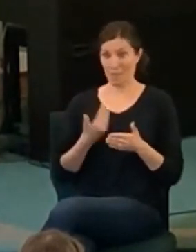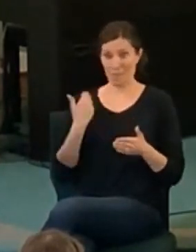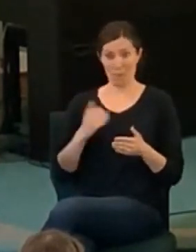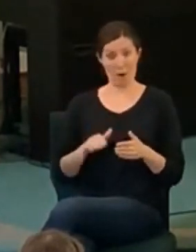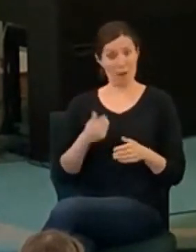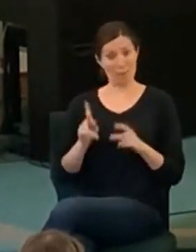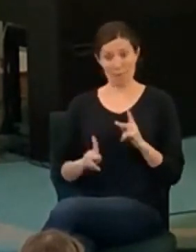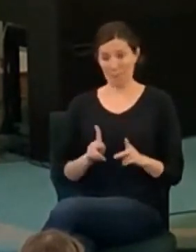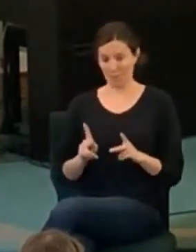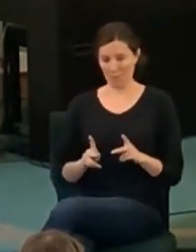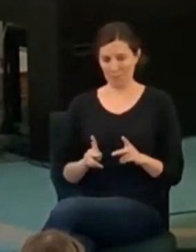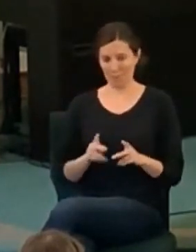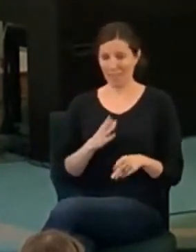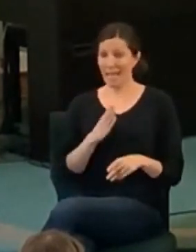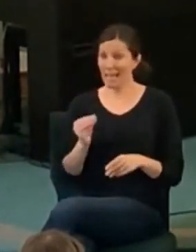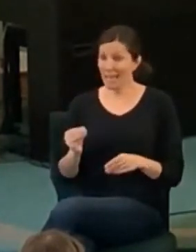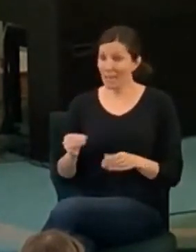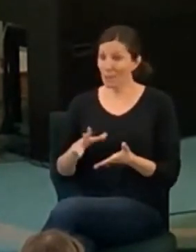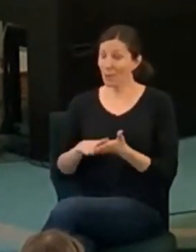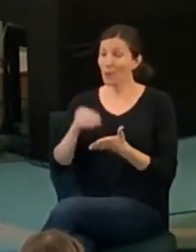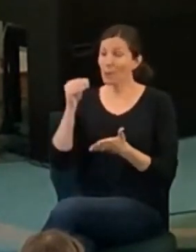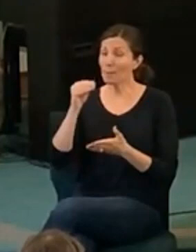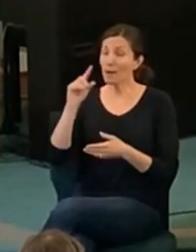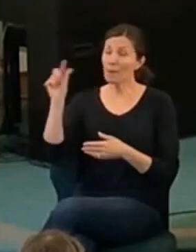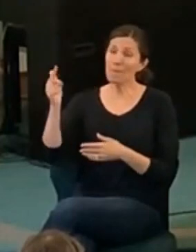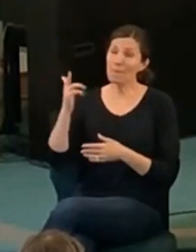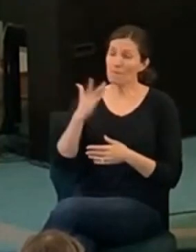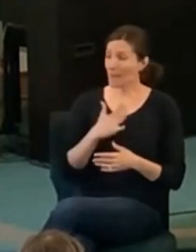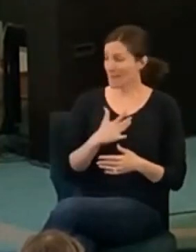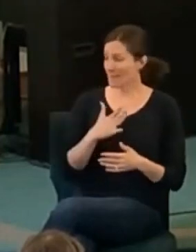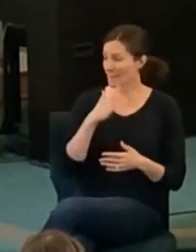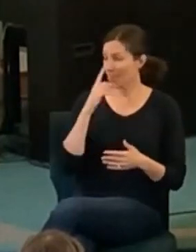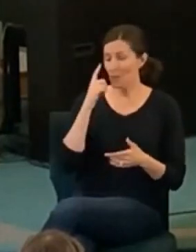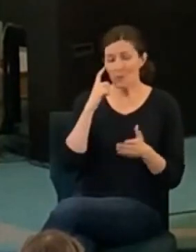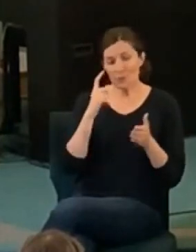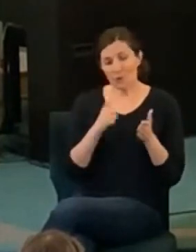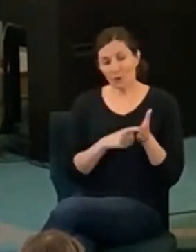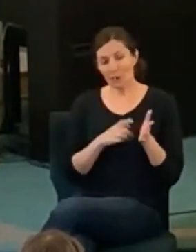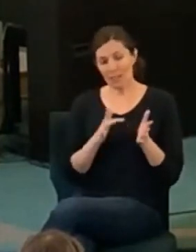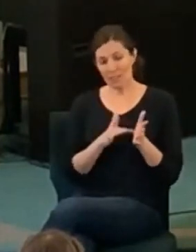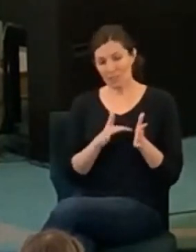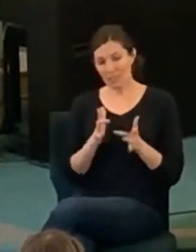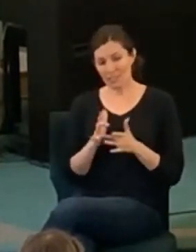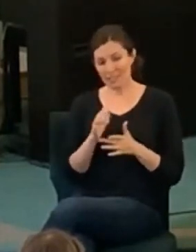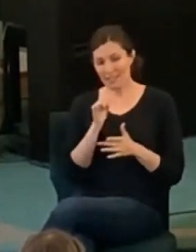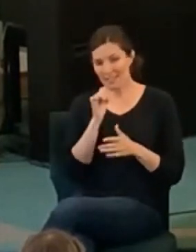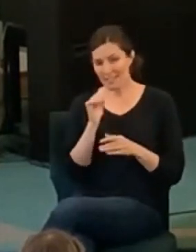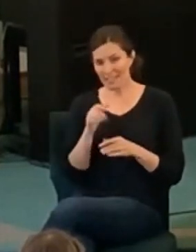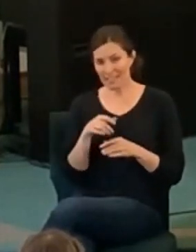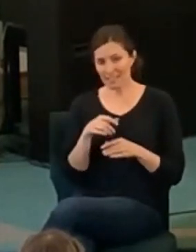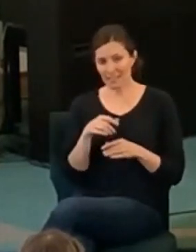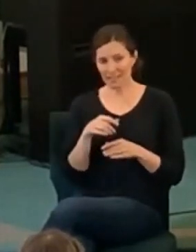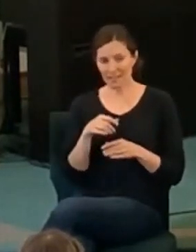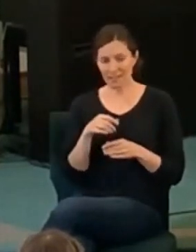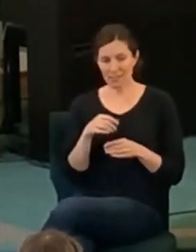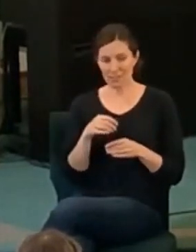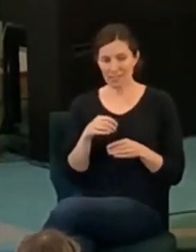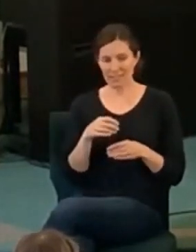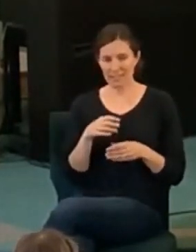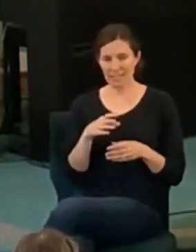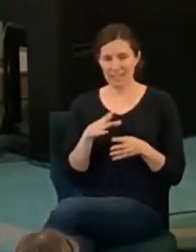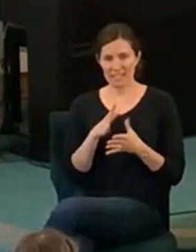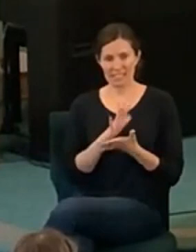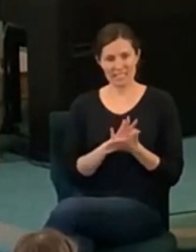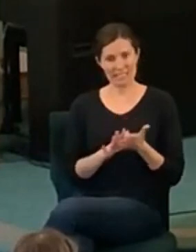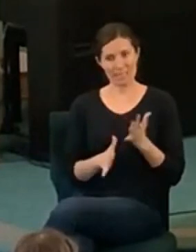That's about all I can handle, let alone worrying about other people, okay? So it's a good lesson in humility from this